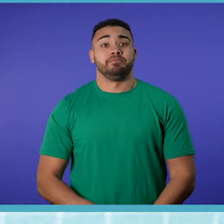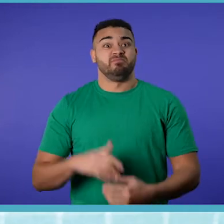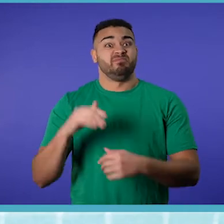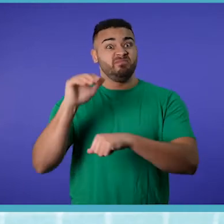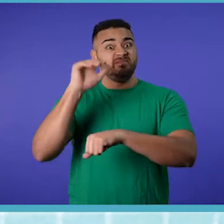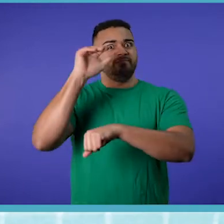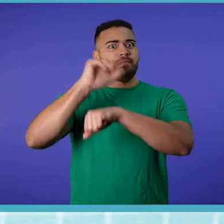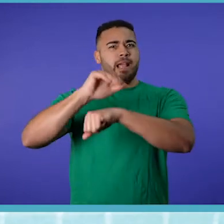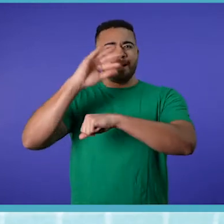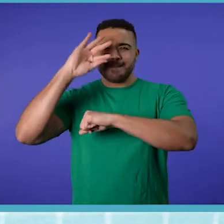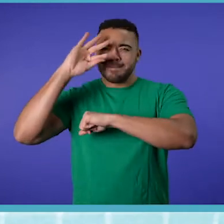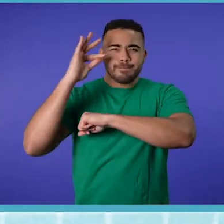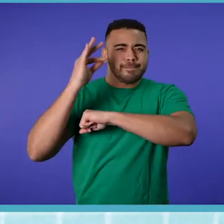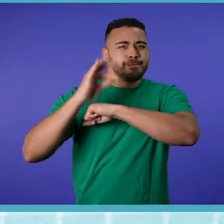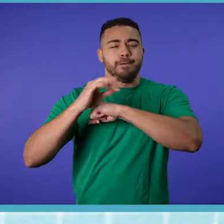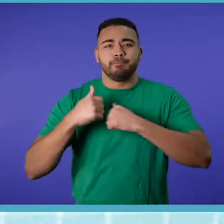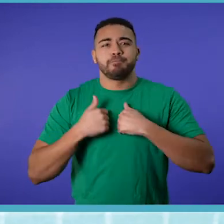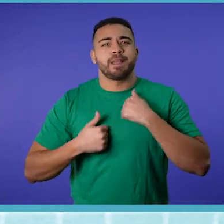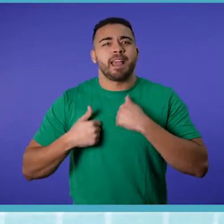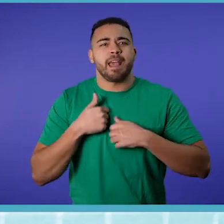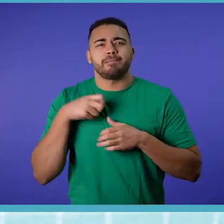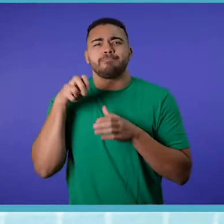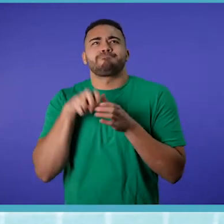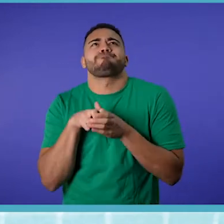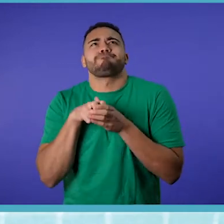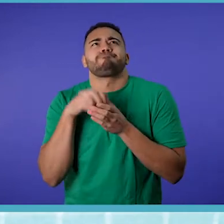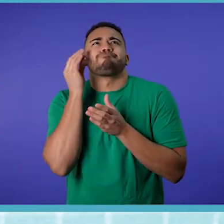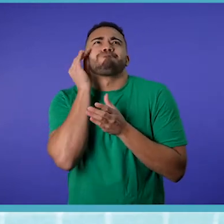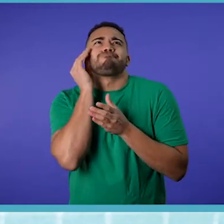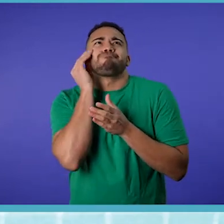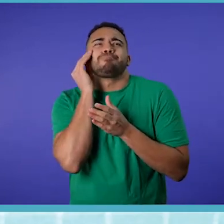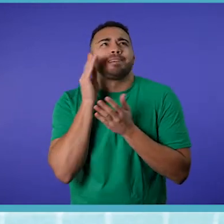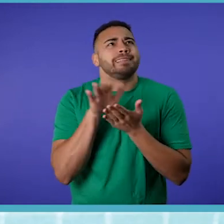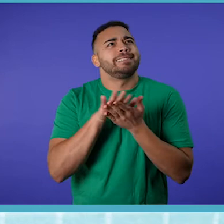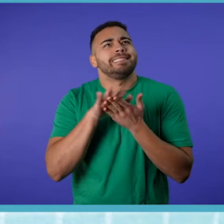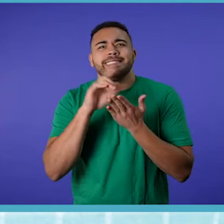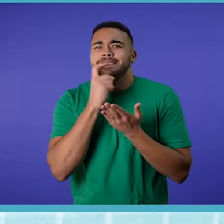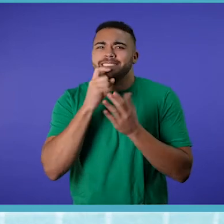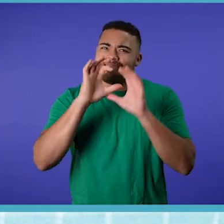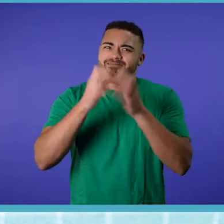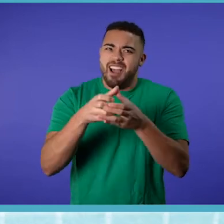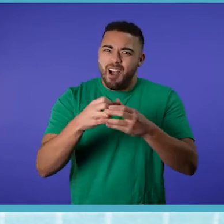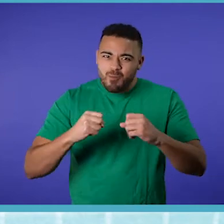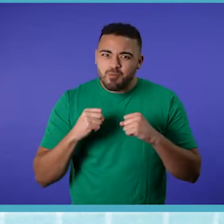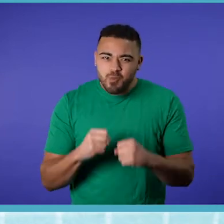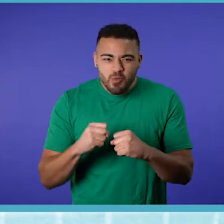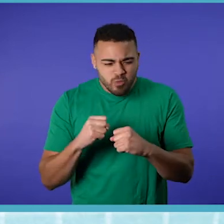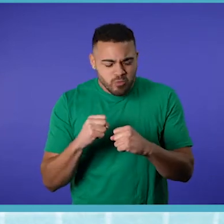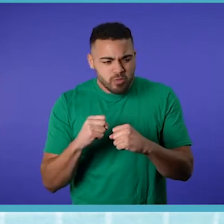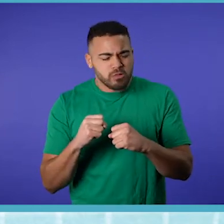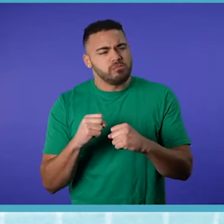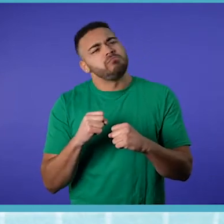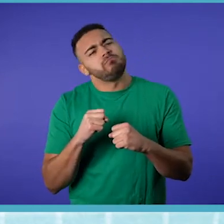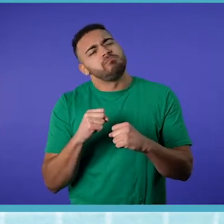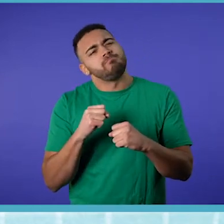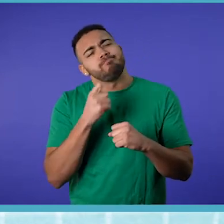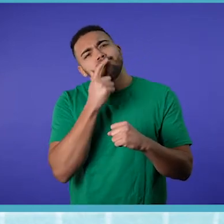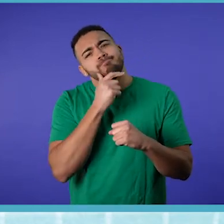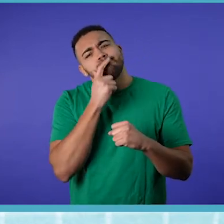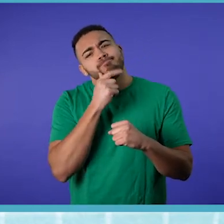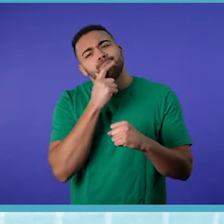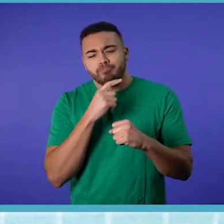That night, while Tyler sat in the tub, he thought about the Clean Teeth Club. He wondered about this mysterious